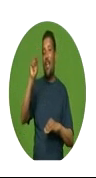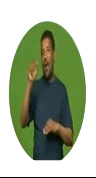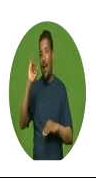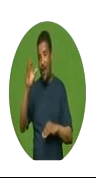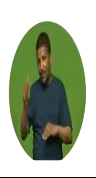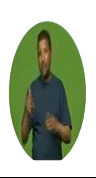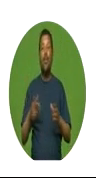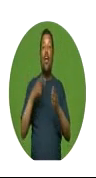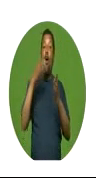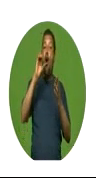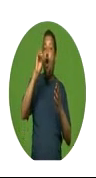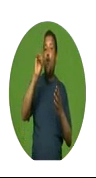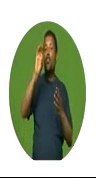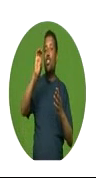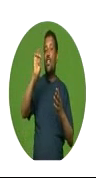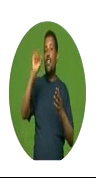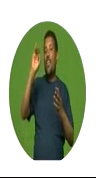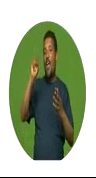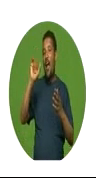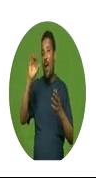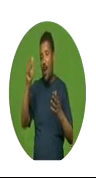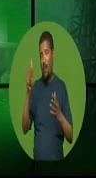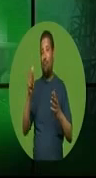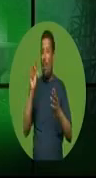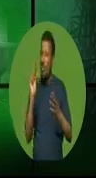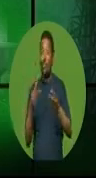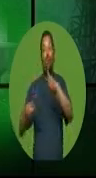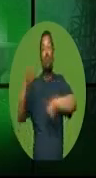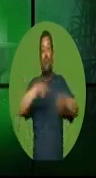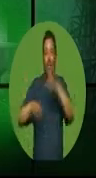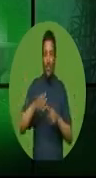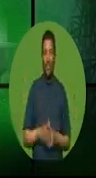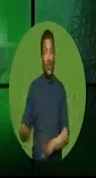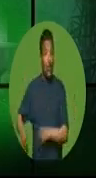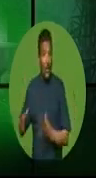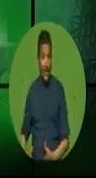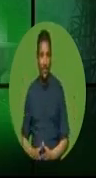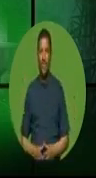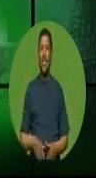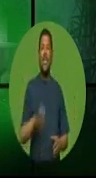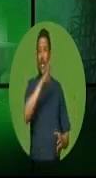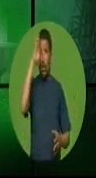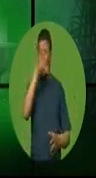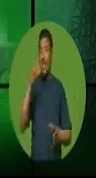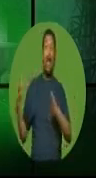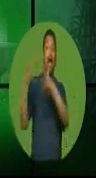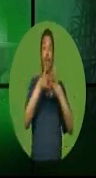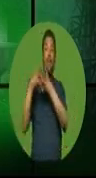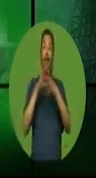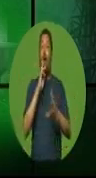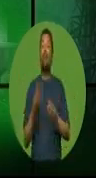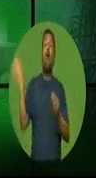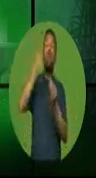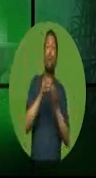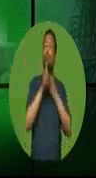Consistently, Oceania is the least contributor. Students, Europe and America are also